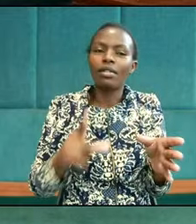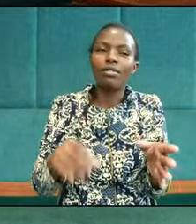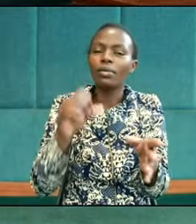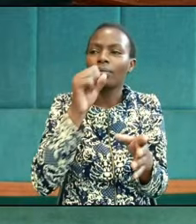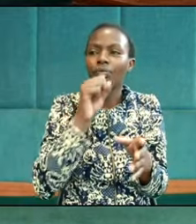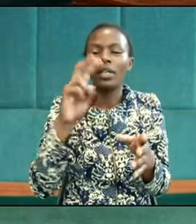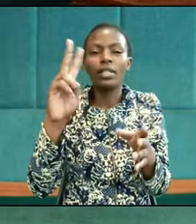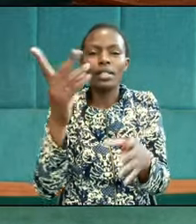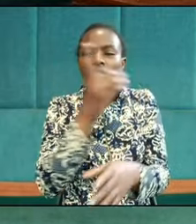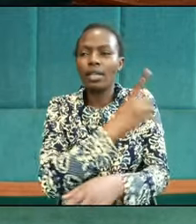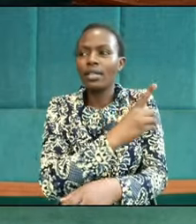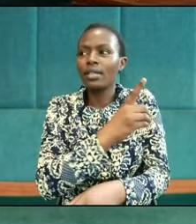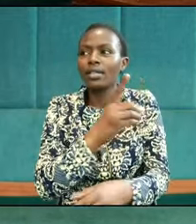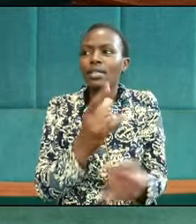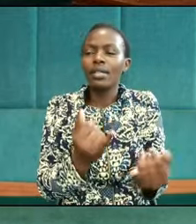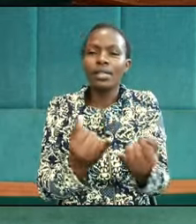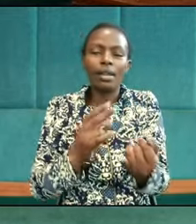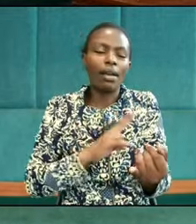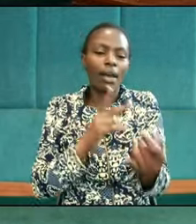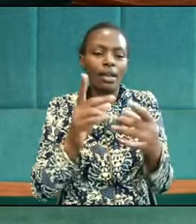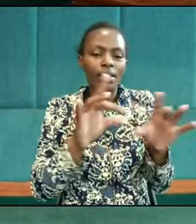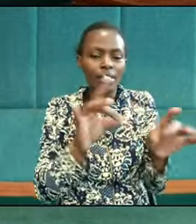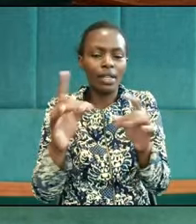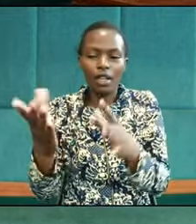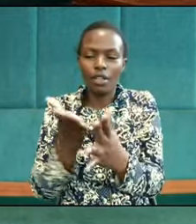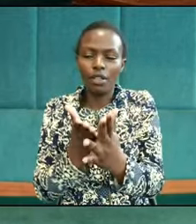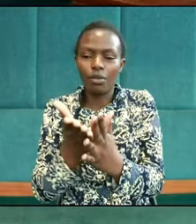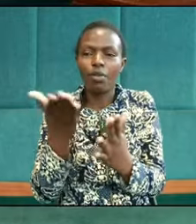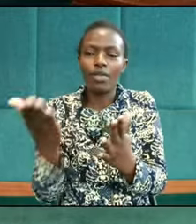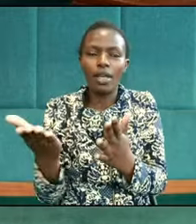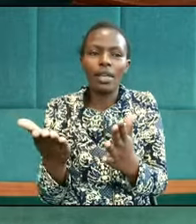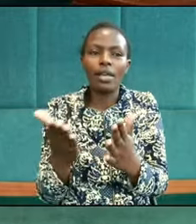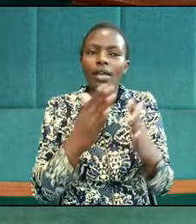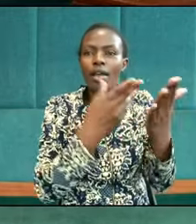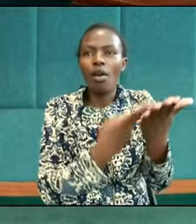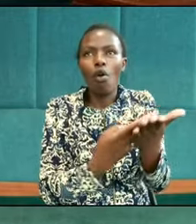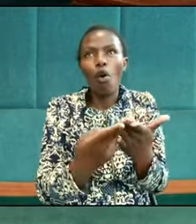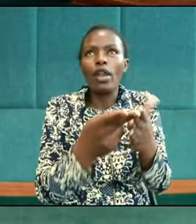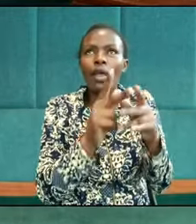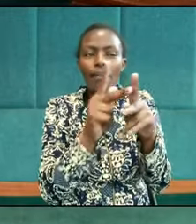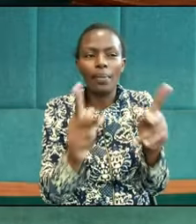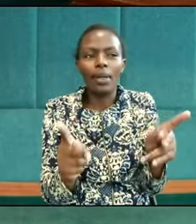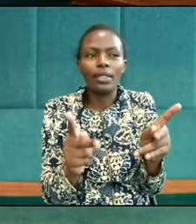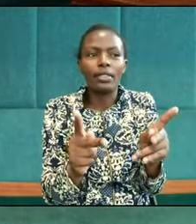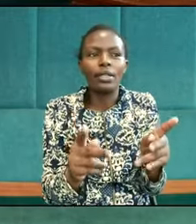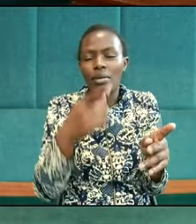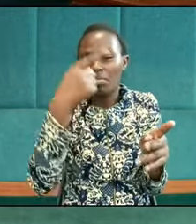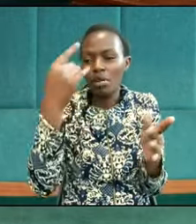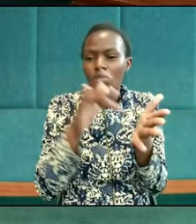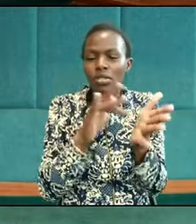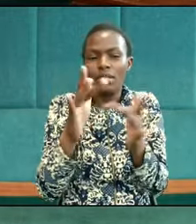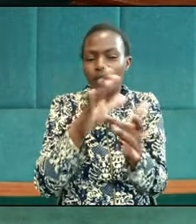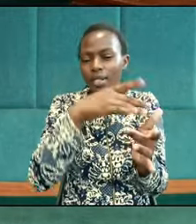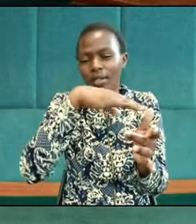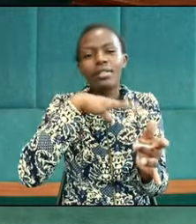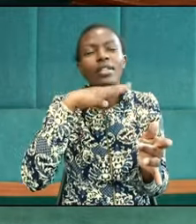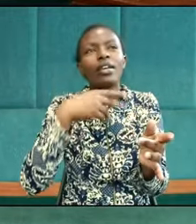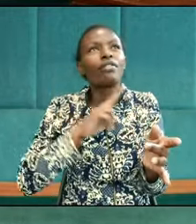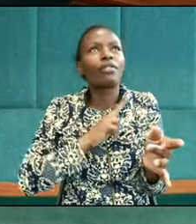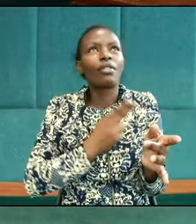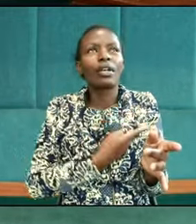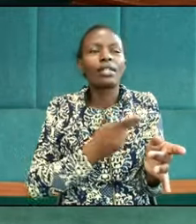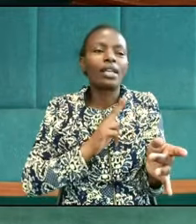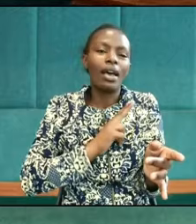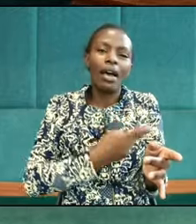the sanctuary that God commanded Moses and the Israelites to build for him. Because Jesus died for us, we no longer have to